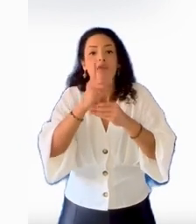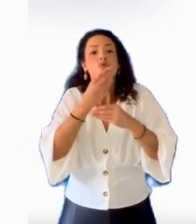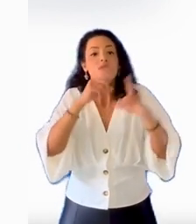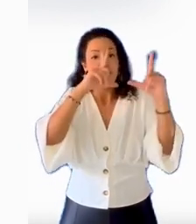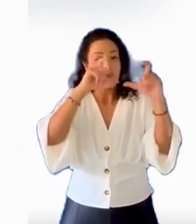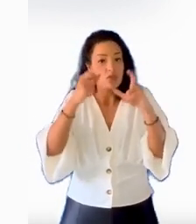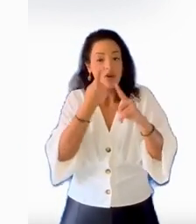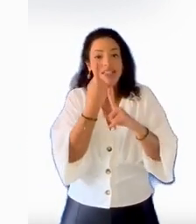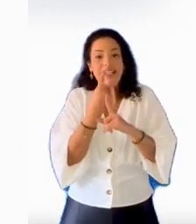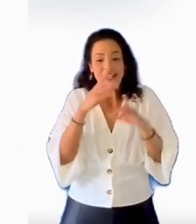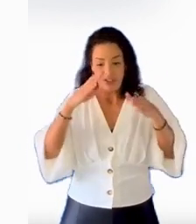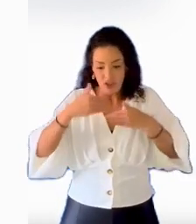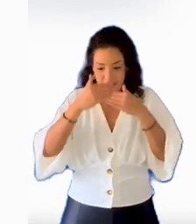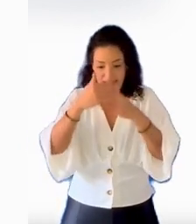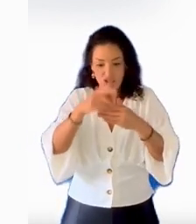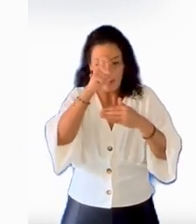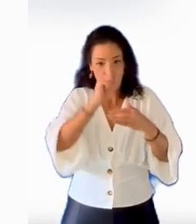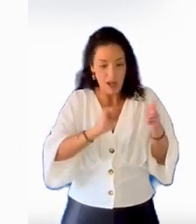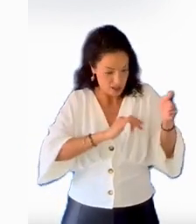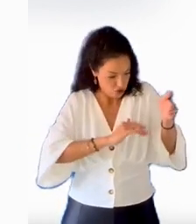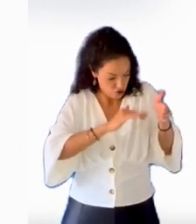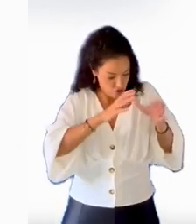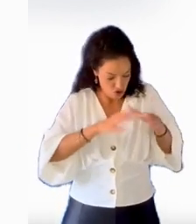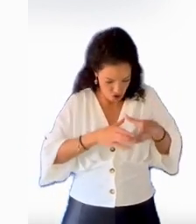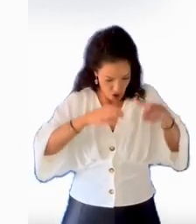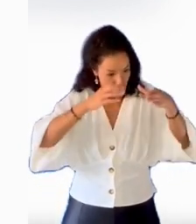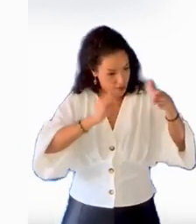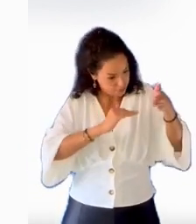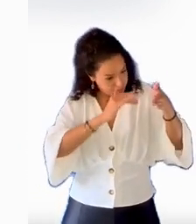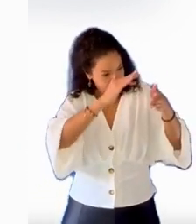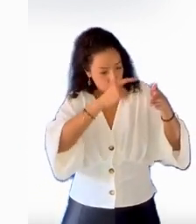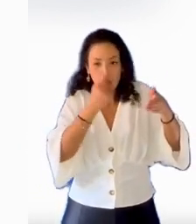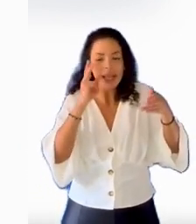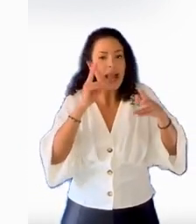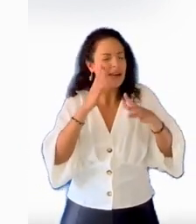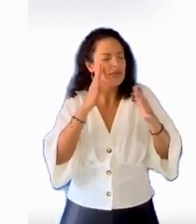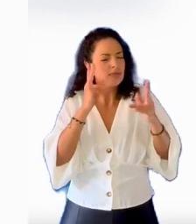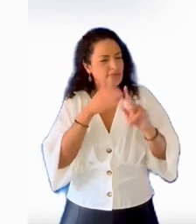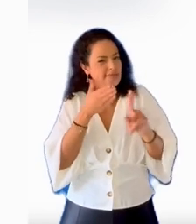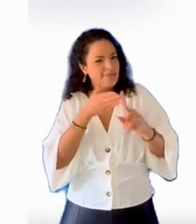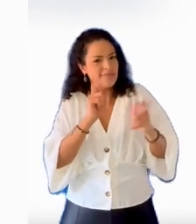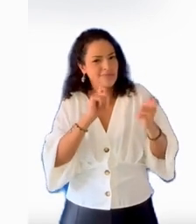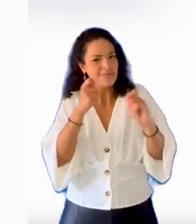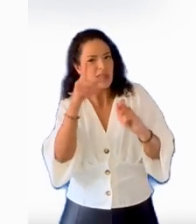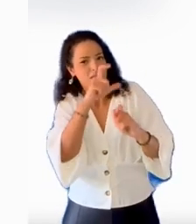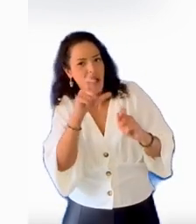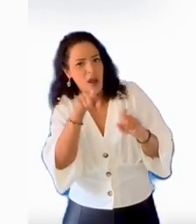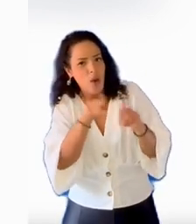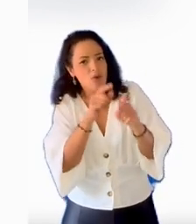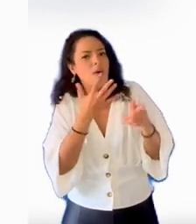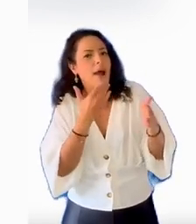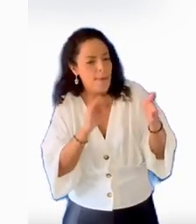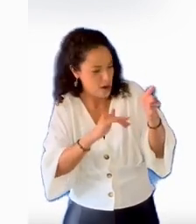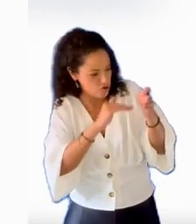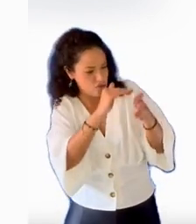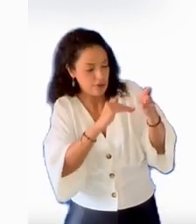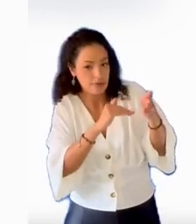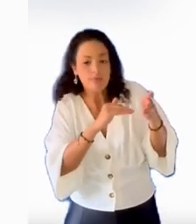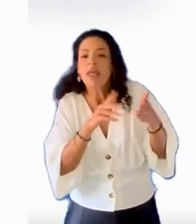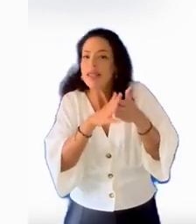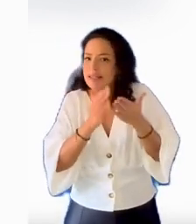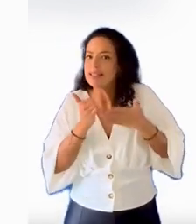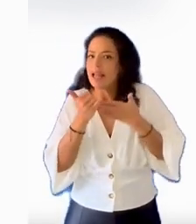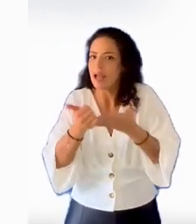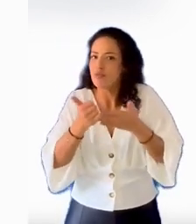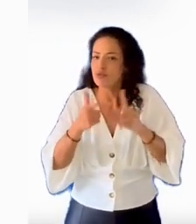photographs each session of someone's trauma jar, we might be able to observe changes in volume and colour. Such observations also allow for further